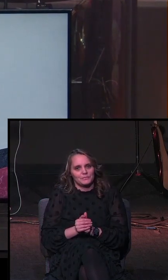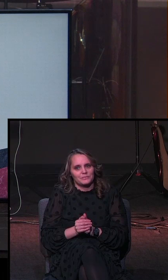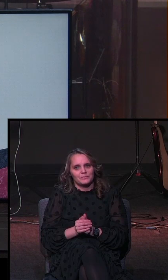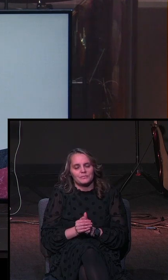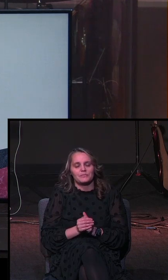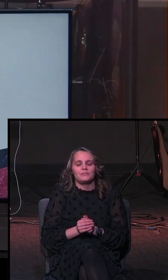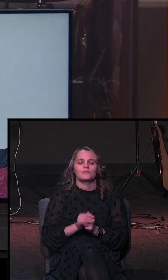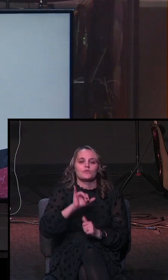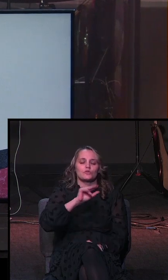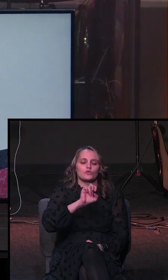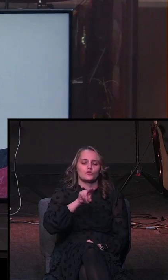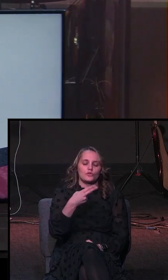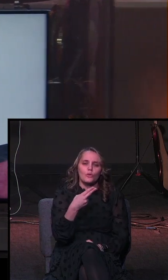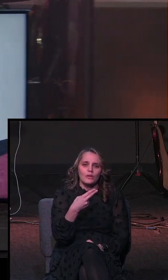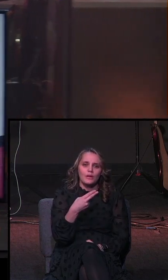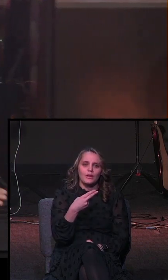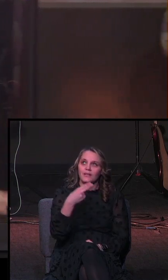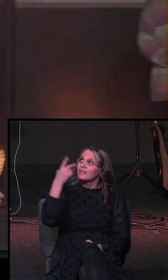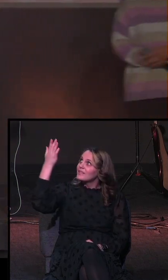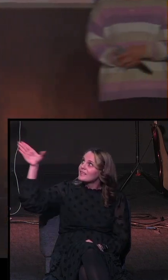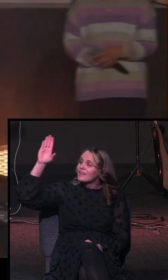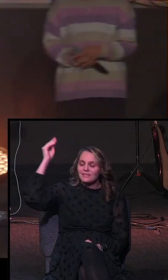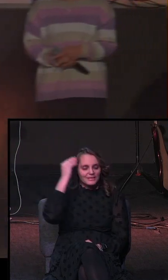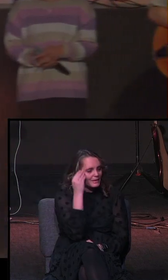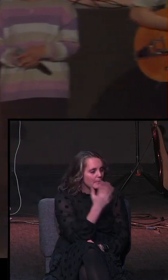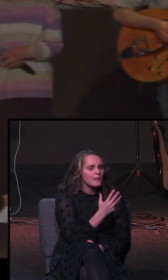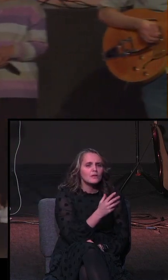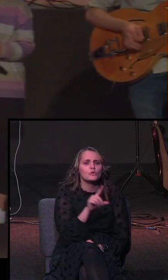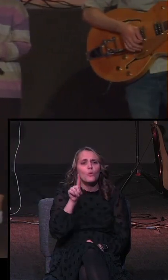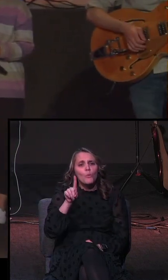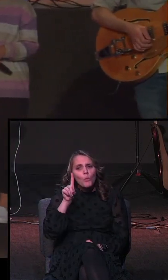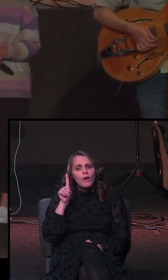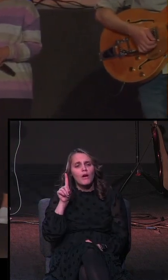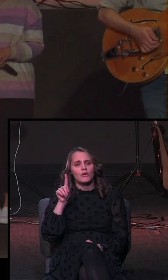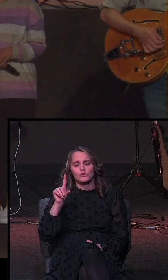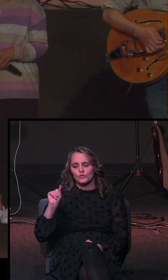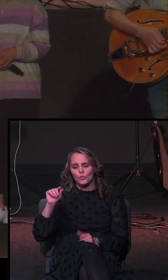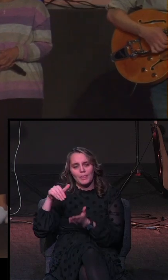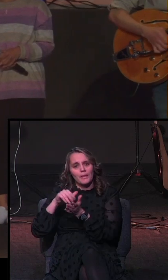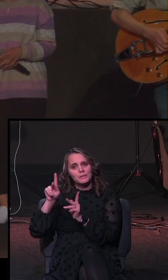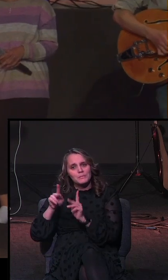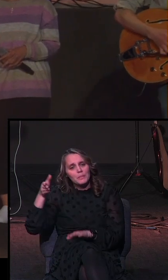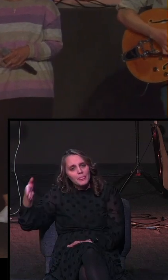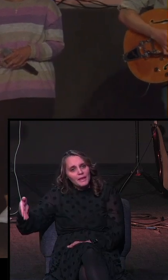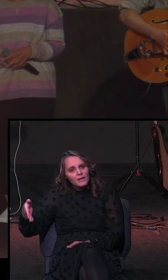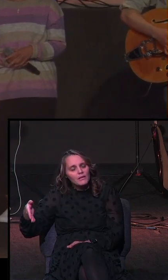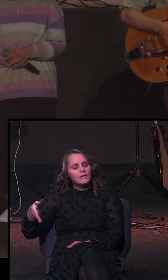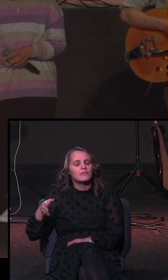God says to Jonah, there are 120,000 people in the city who are worth dying